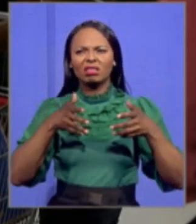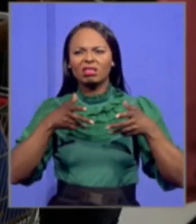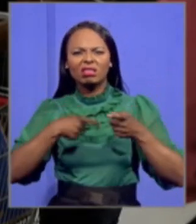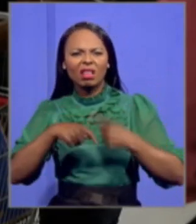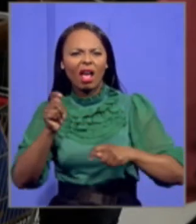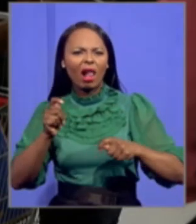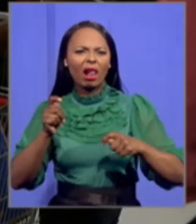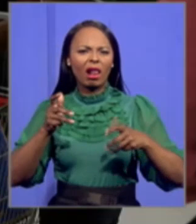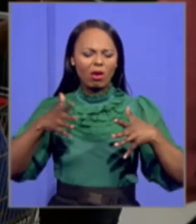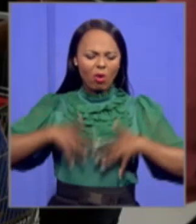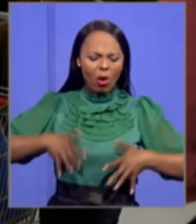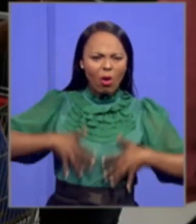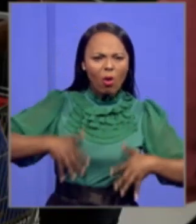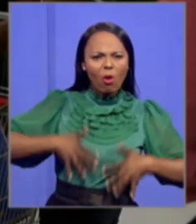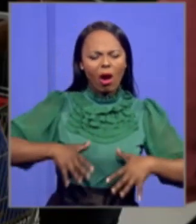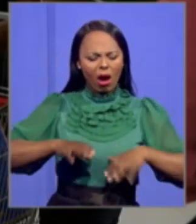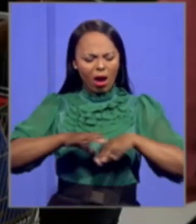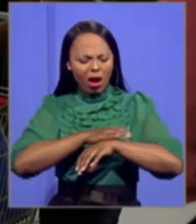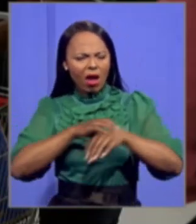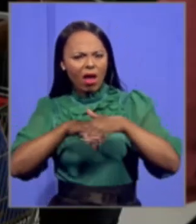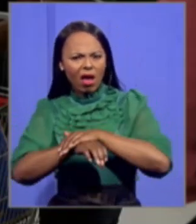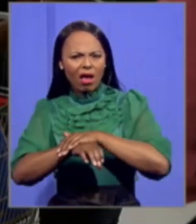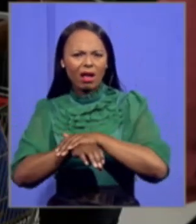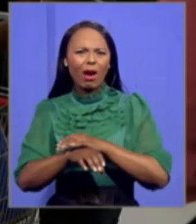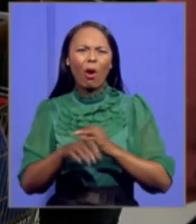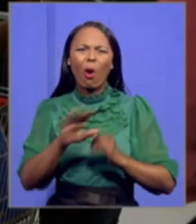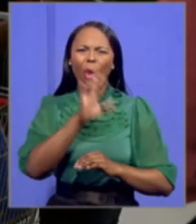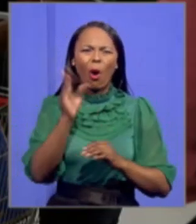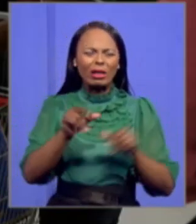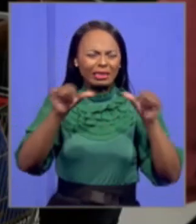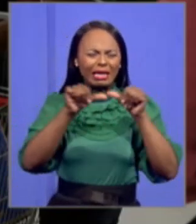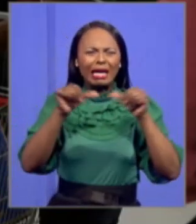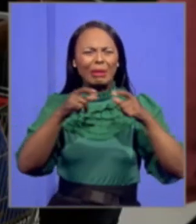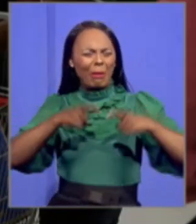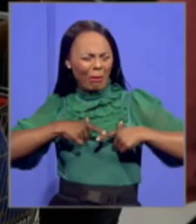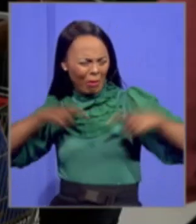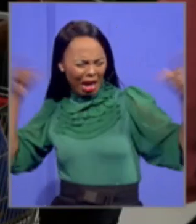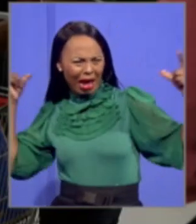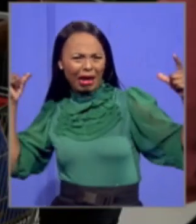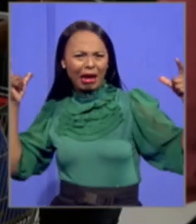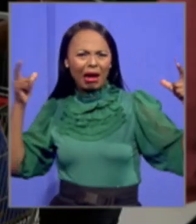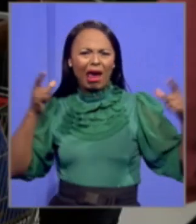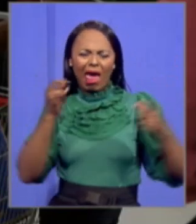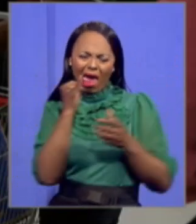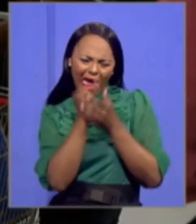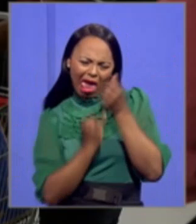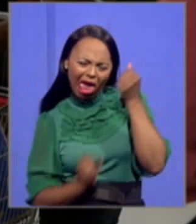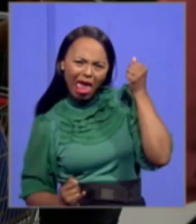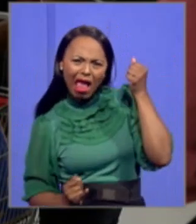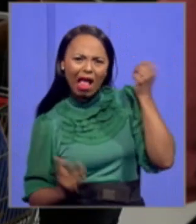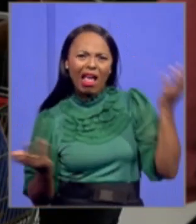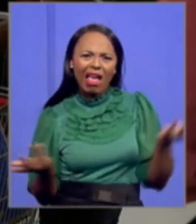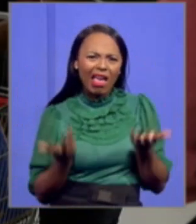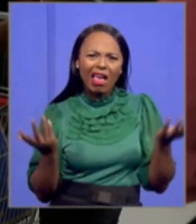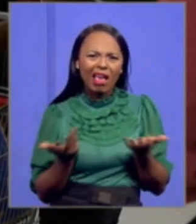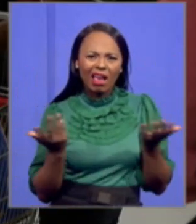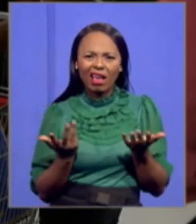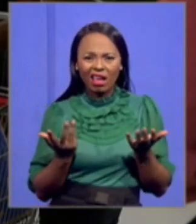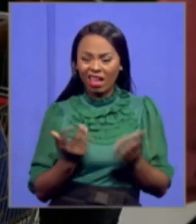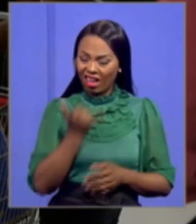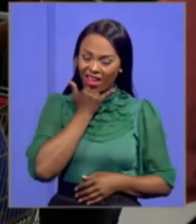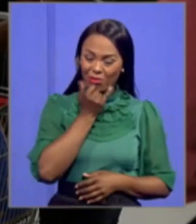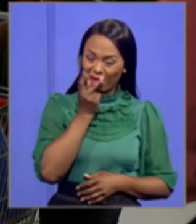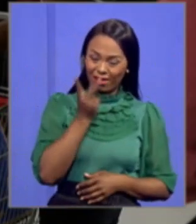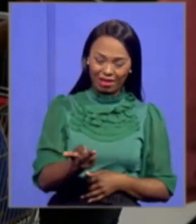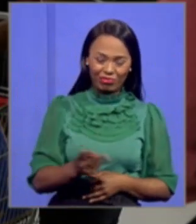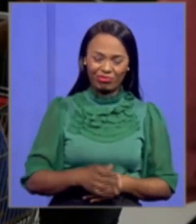dieta ke diphahlo tse le go di kgolo kaofela le dieta tse le go di kgolo kaofela tse le go ka nnete o ke se di thabele ka nnete le wena ka nnete ha o le